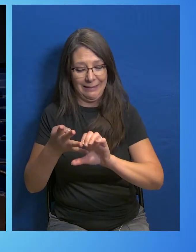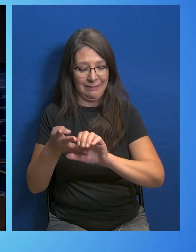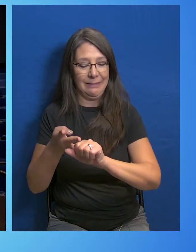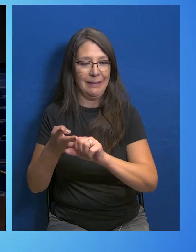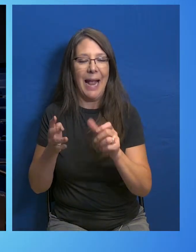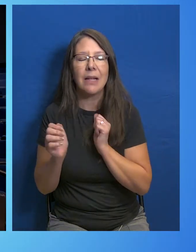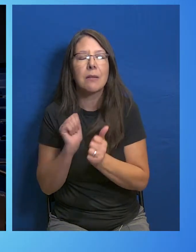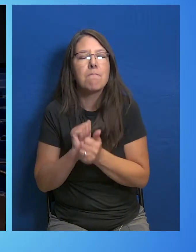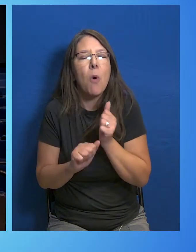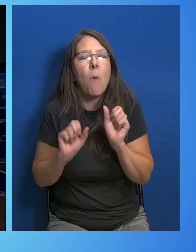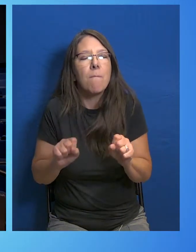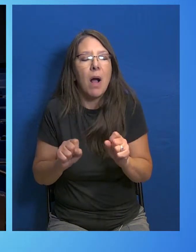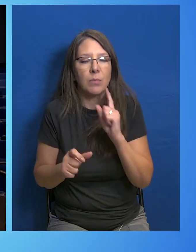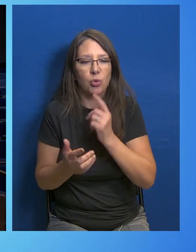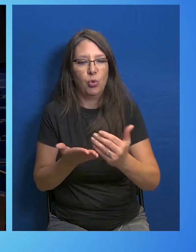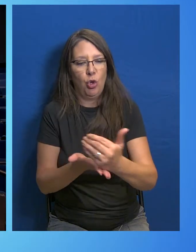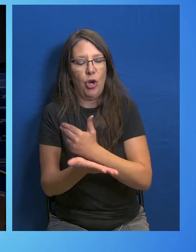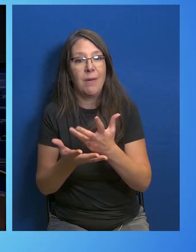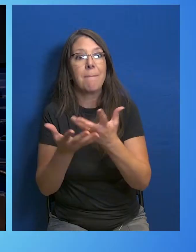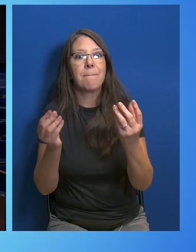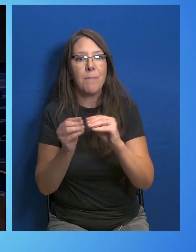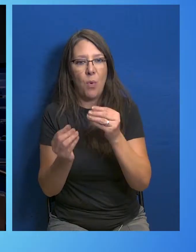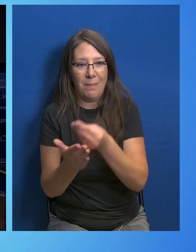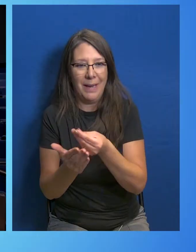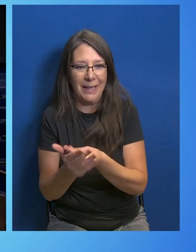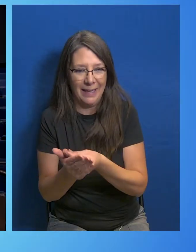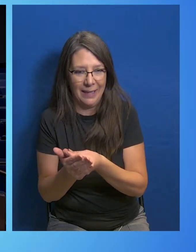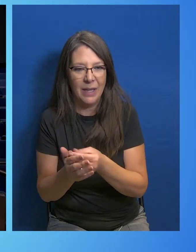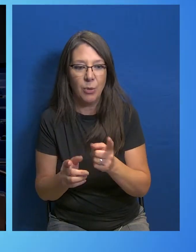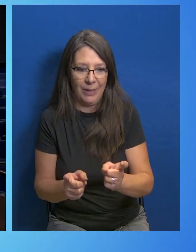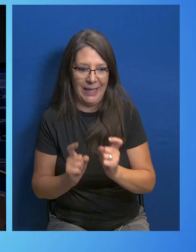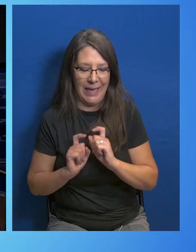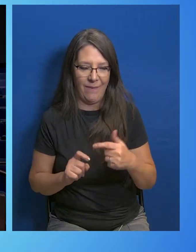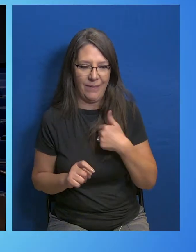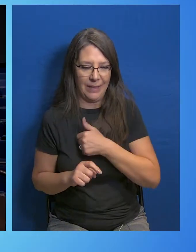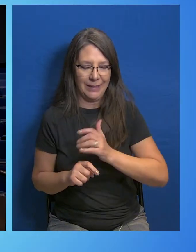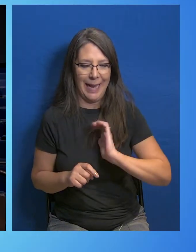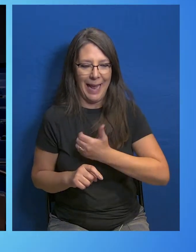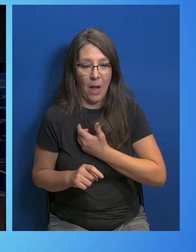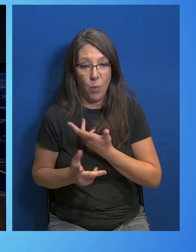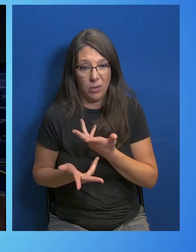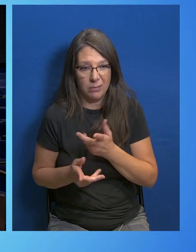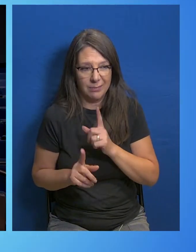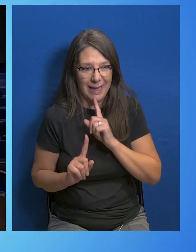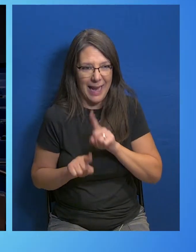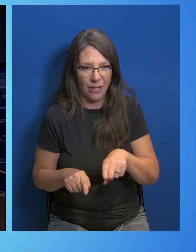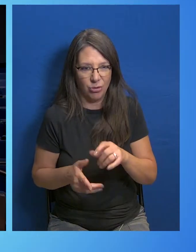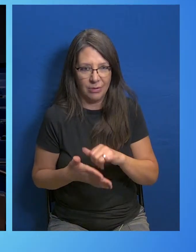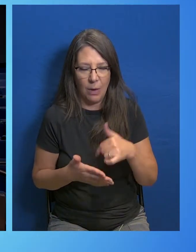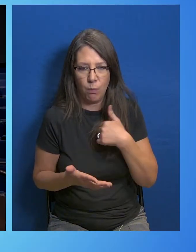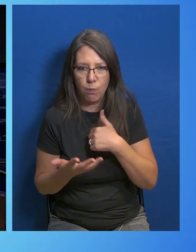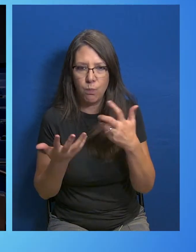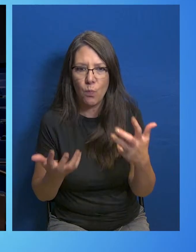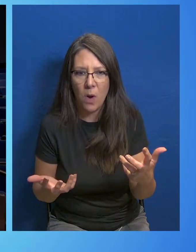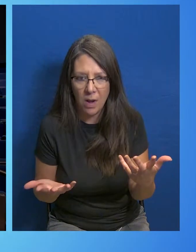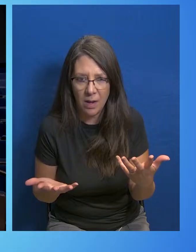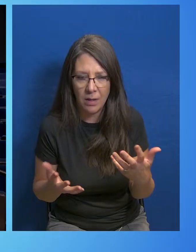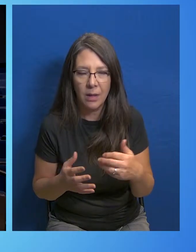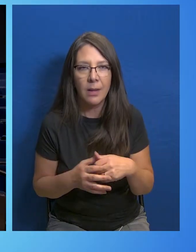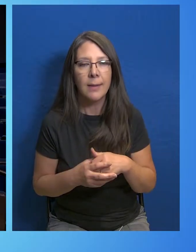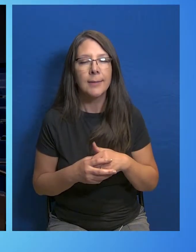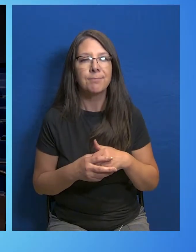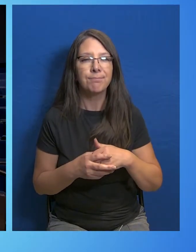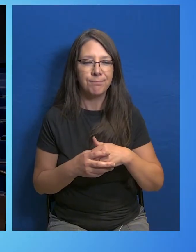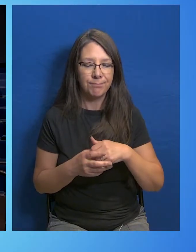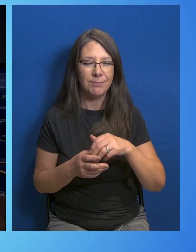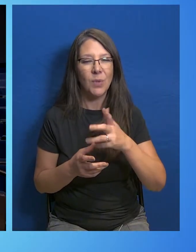to actually be able to give us the solutions that we're looking for. So